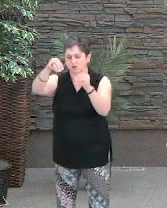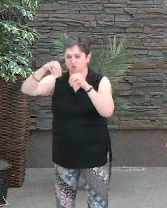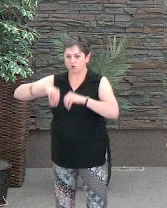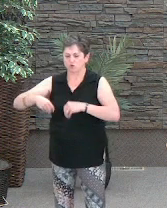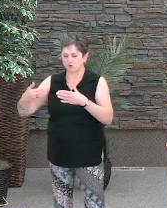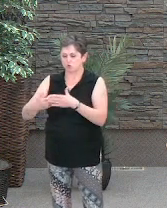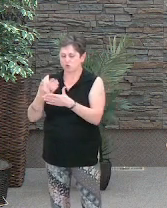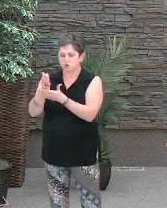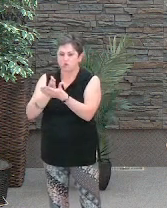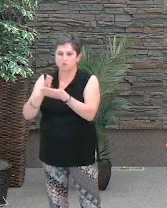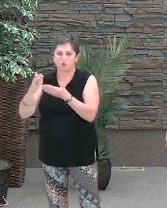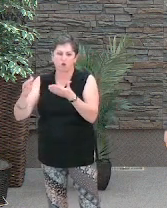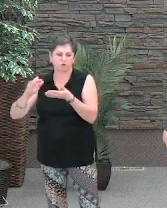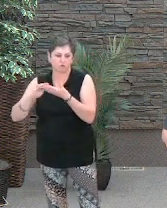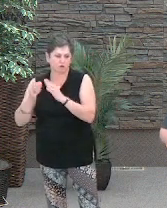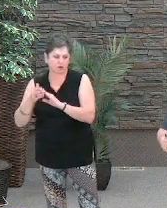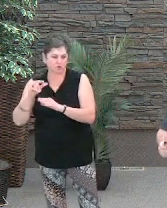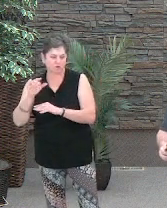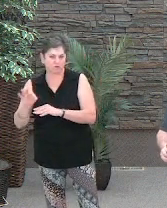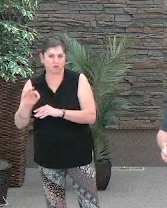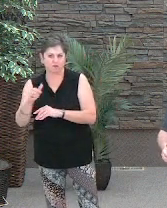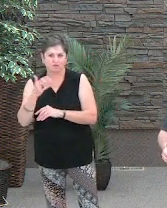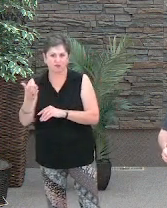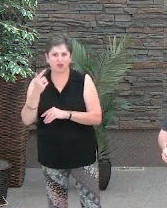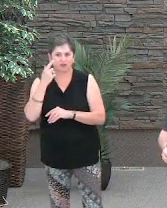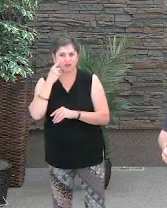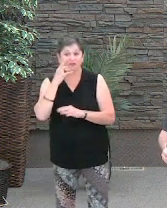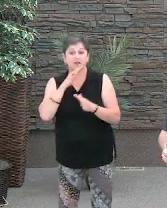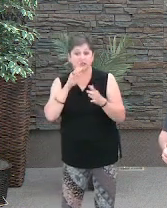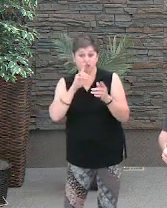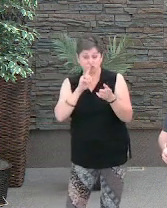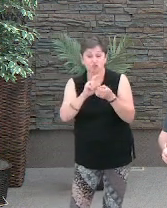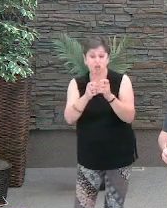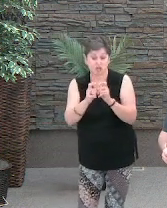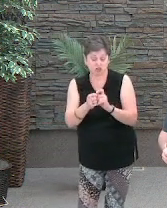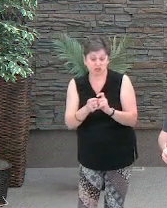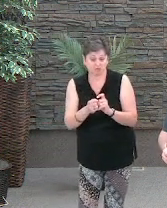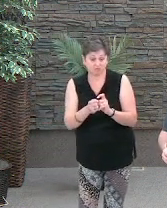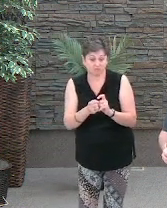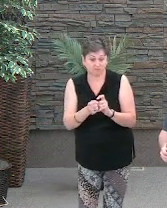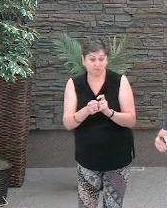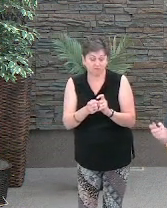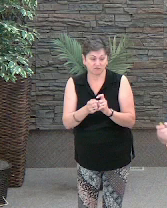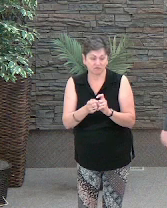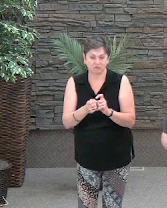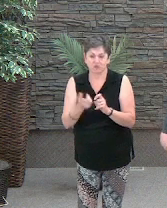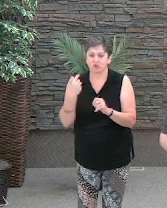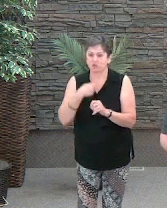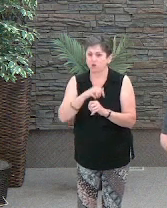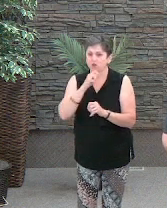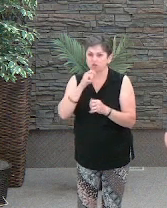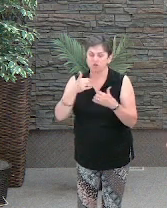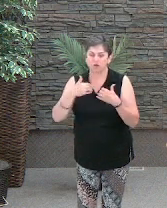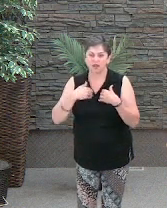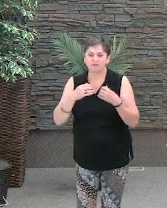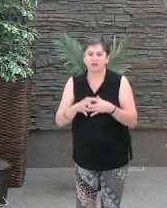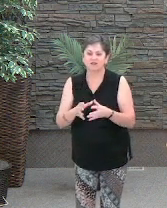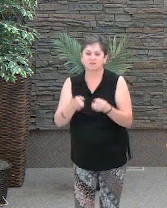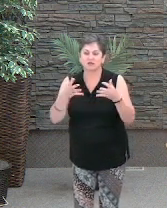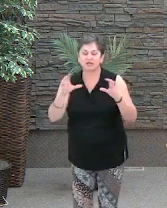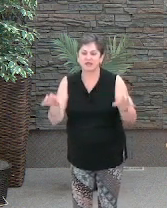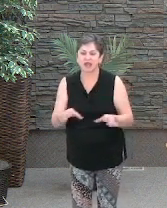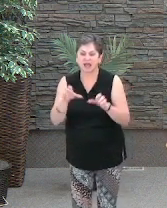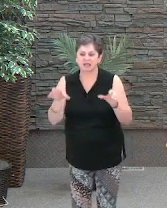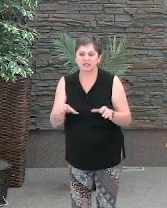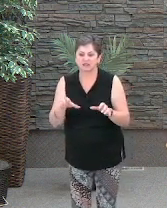part of town. And another thing that I think is changing is that we don't have as many active